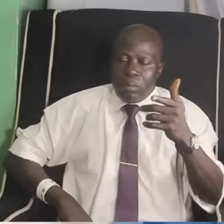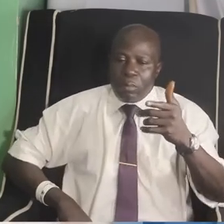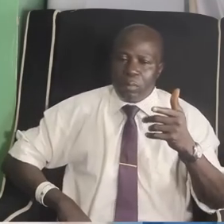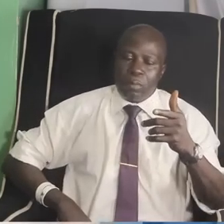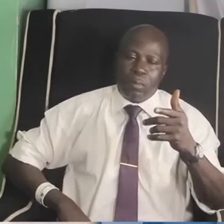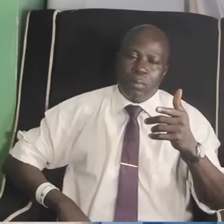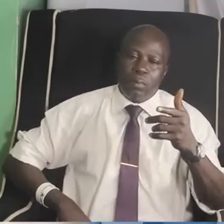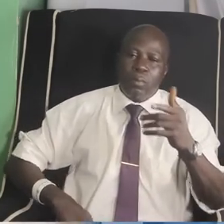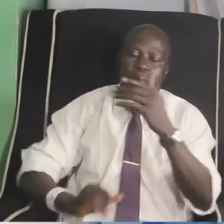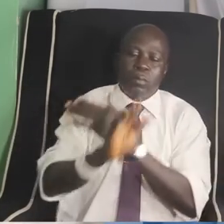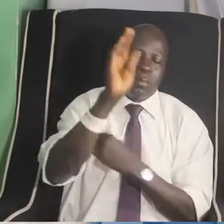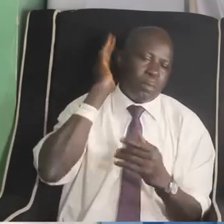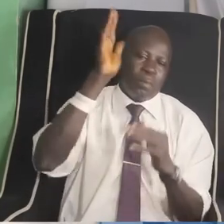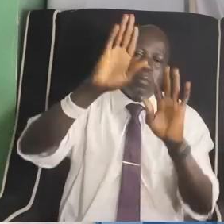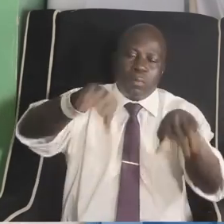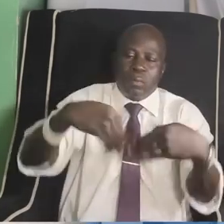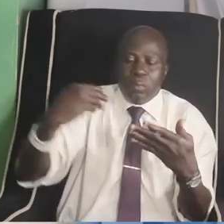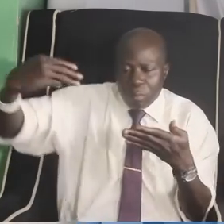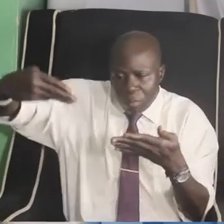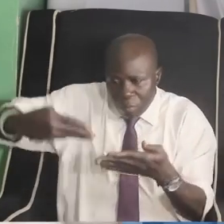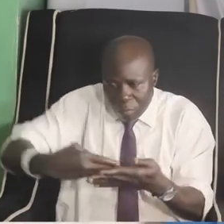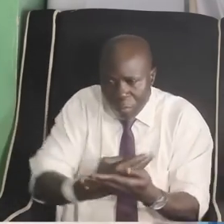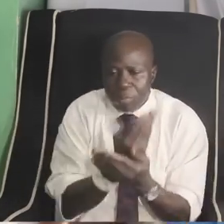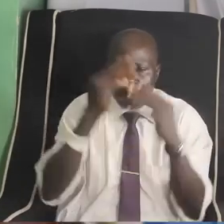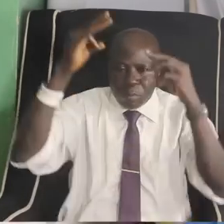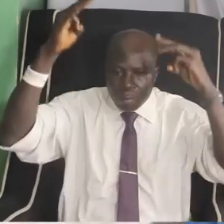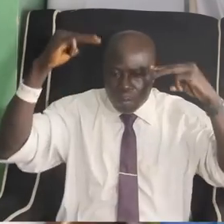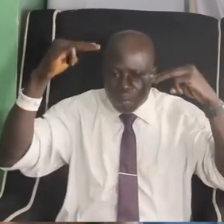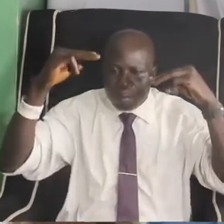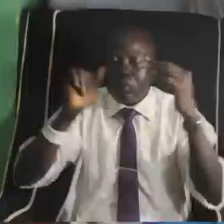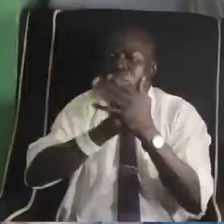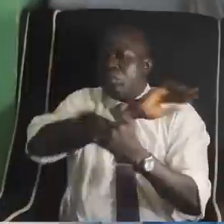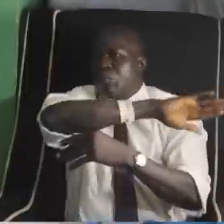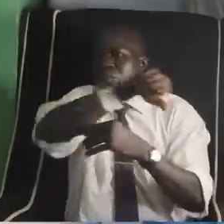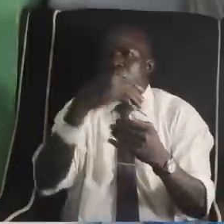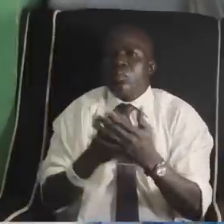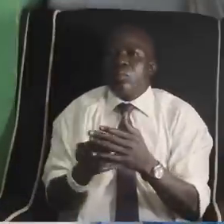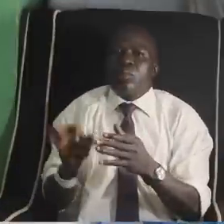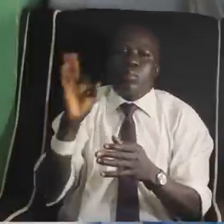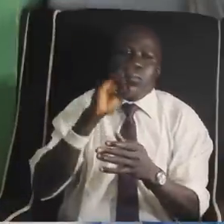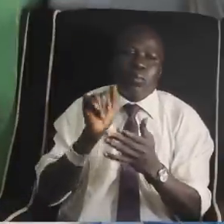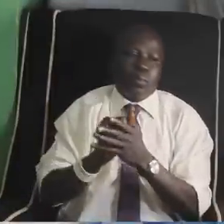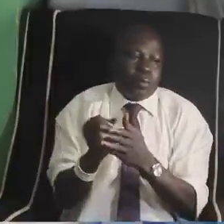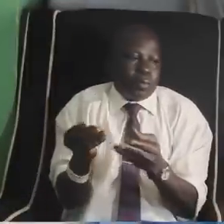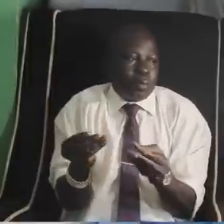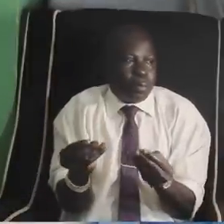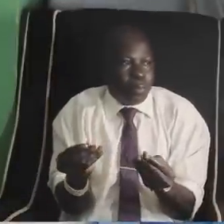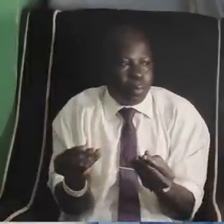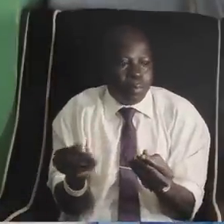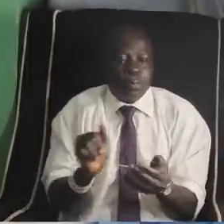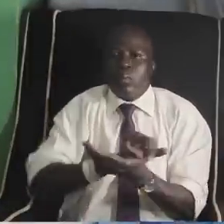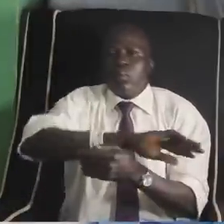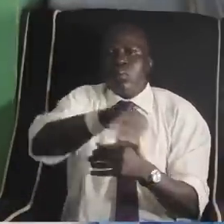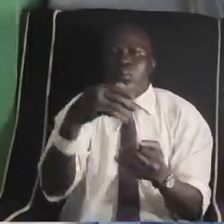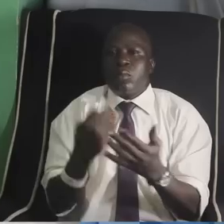Verse 28 and 29. And he said, God will give you from the dew of heaven. At ninu ora ile. And in the fat of the ground. At your opolopo